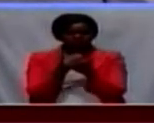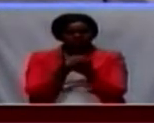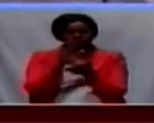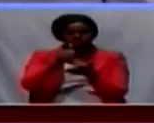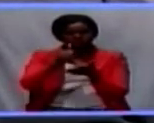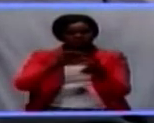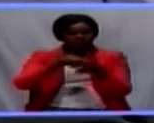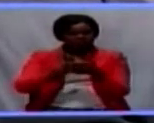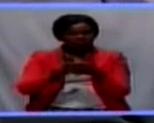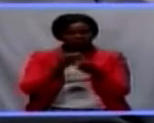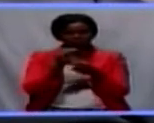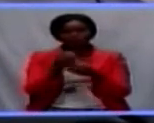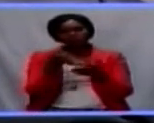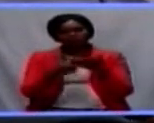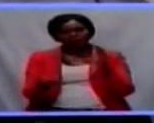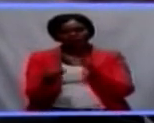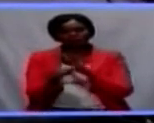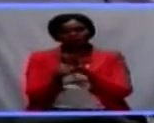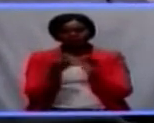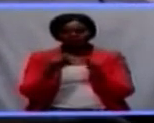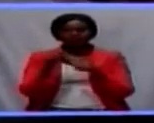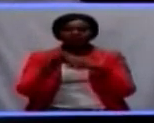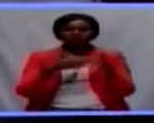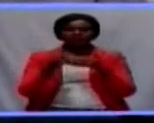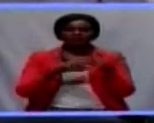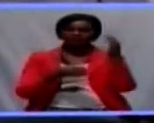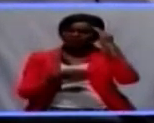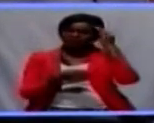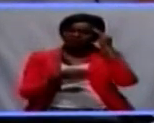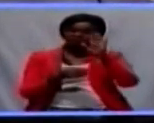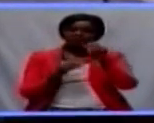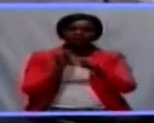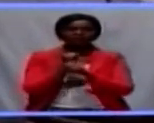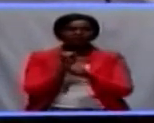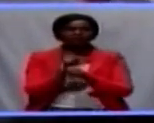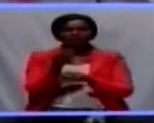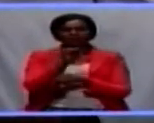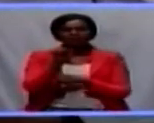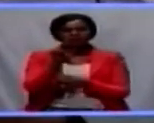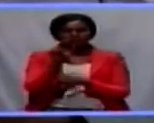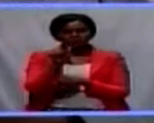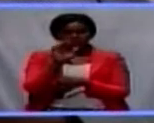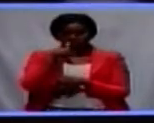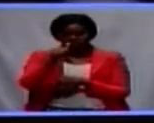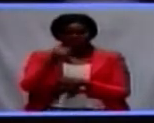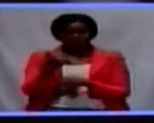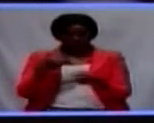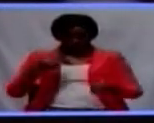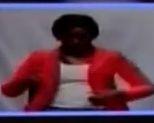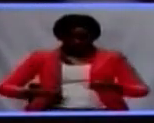target or above target? You can, you can easily measure the performance of ZRA. Are you enjoying your